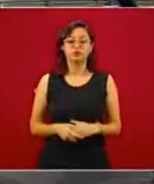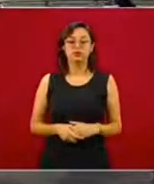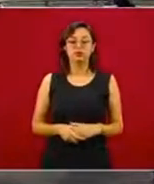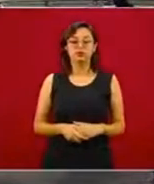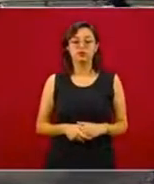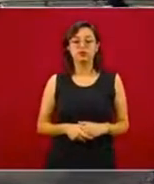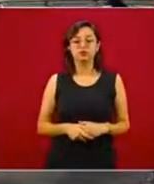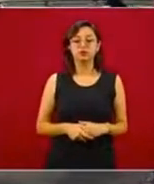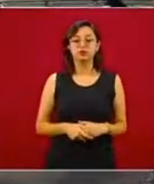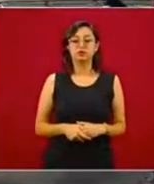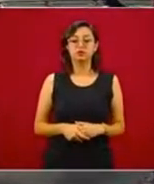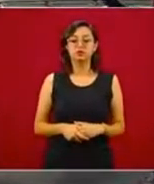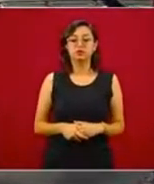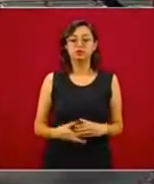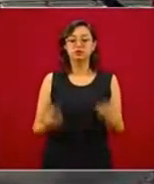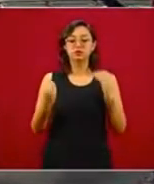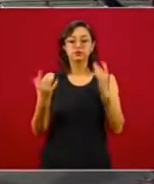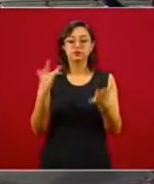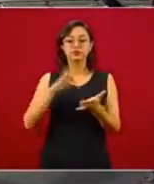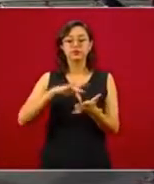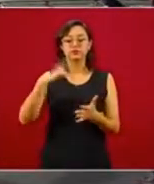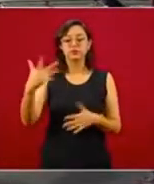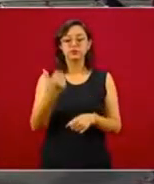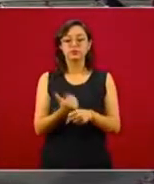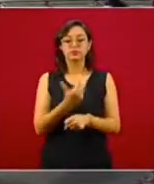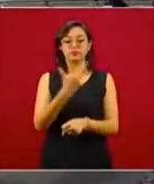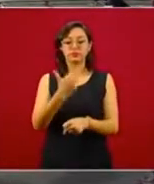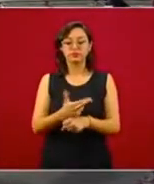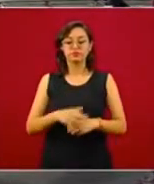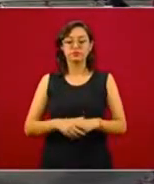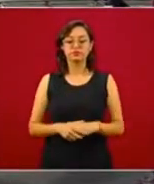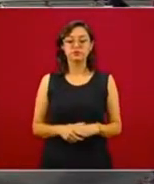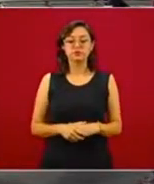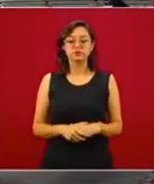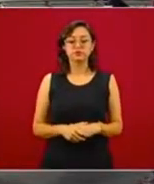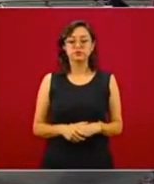cycle. Thank you. Thank you,